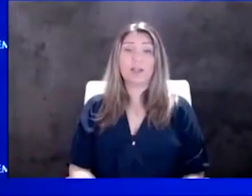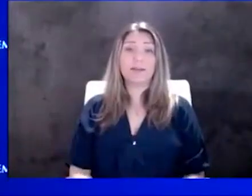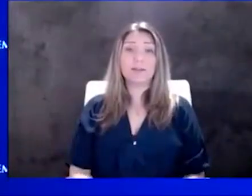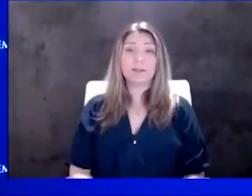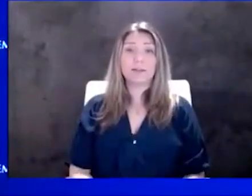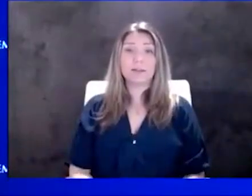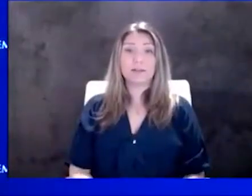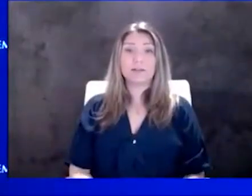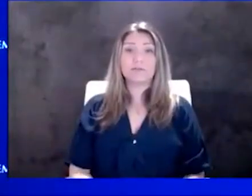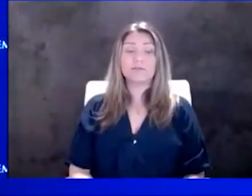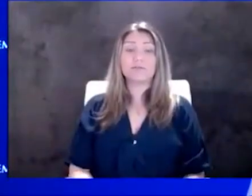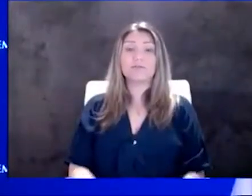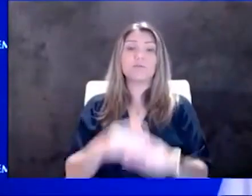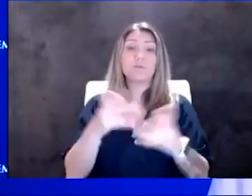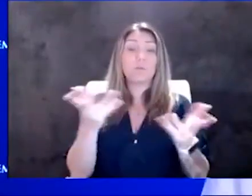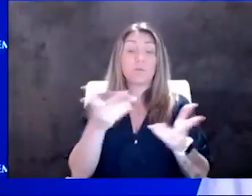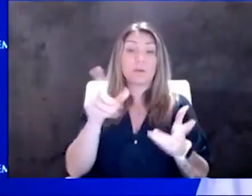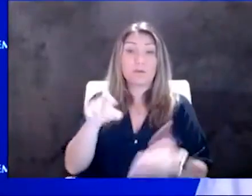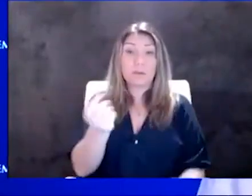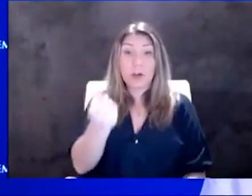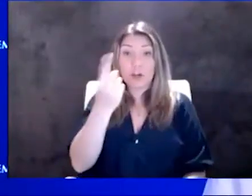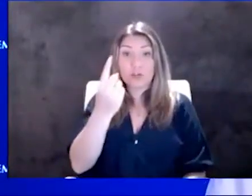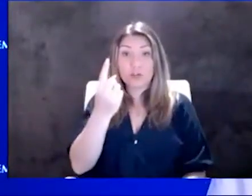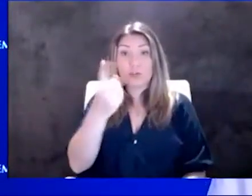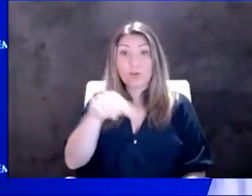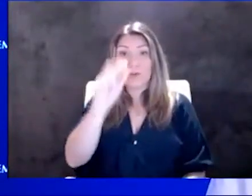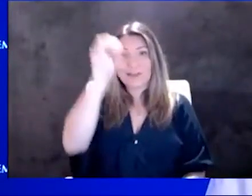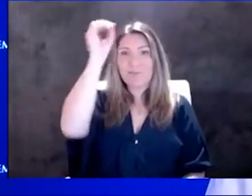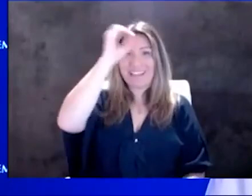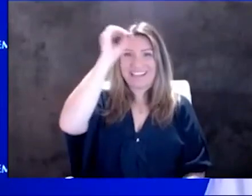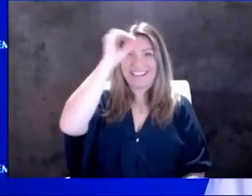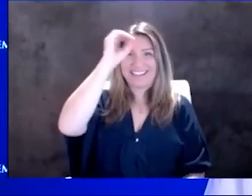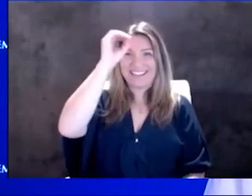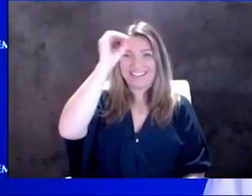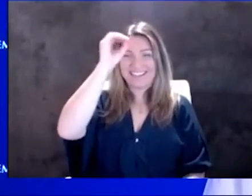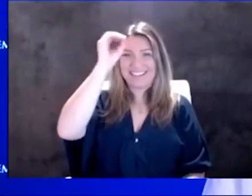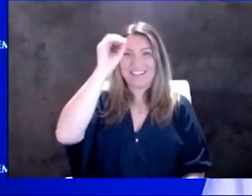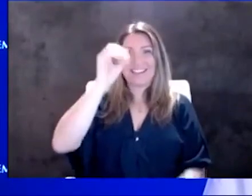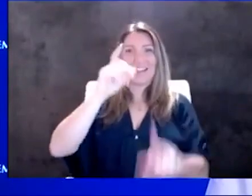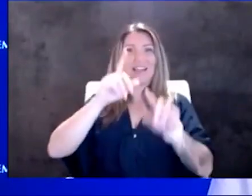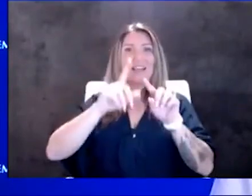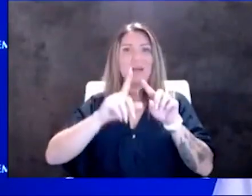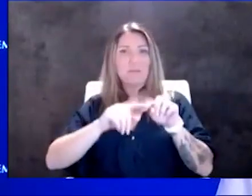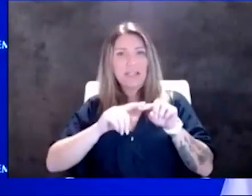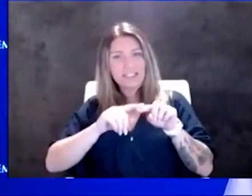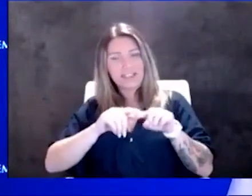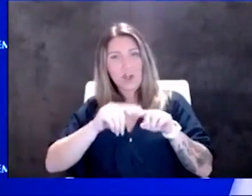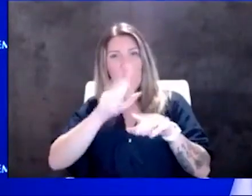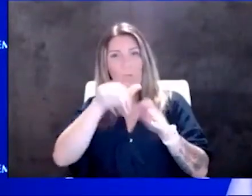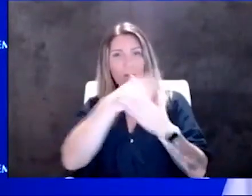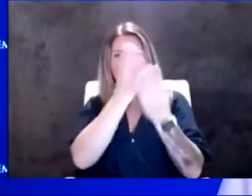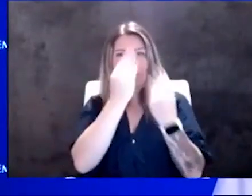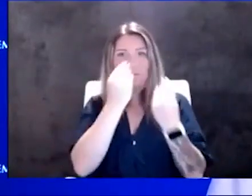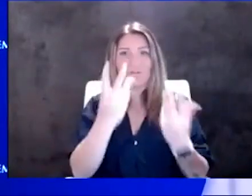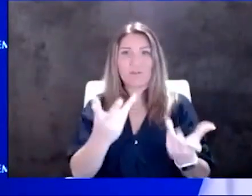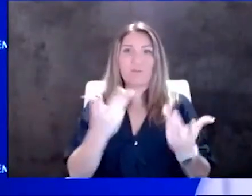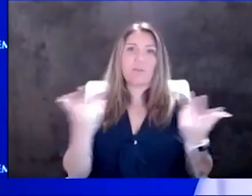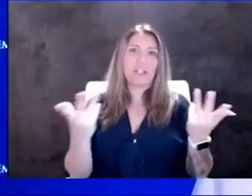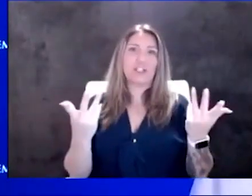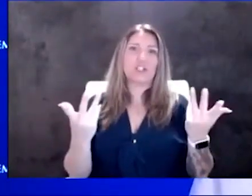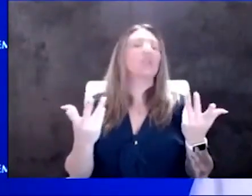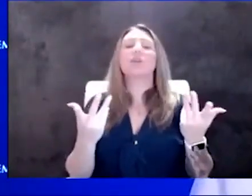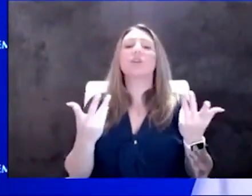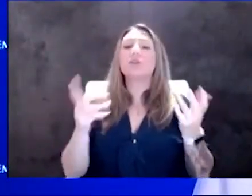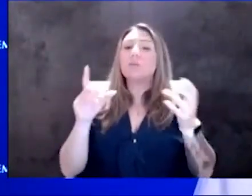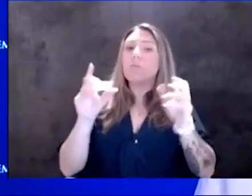caveats to understand is these are opinions based on the totality of the data, but what is that totality? There's certainly a paucity. There's a